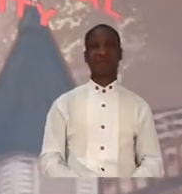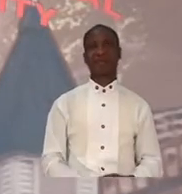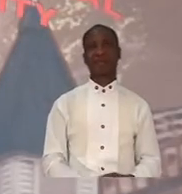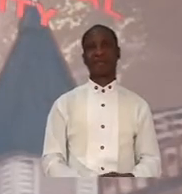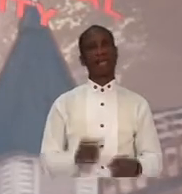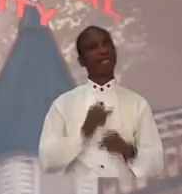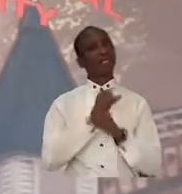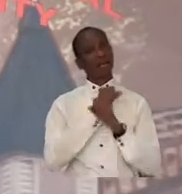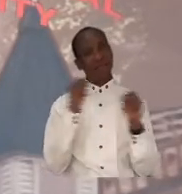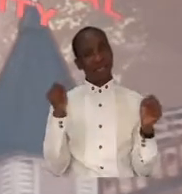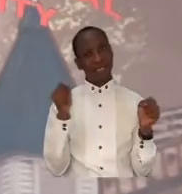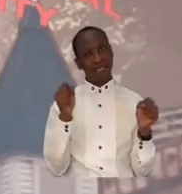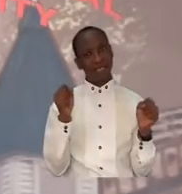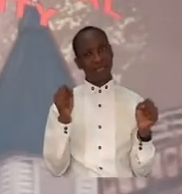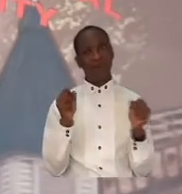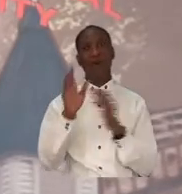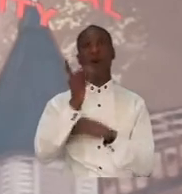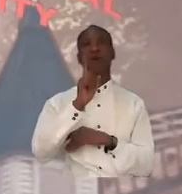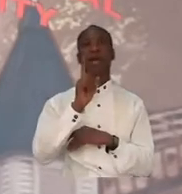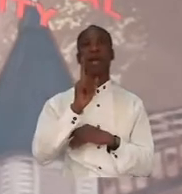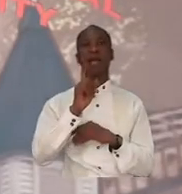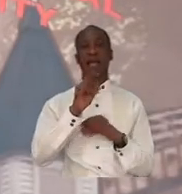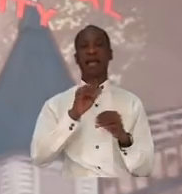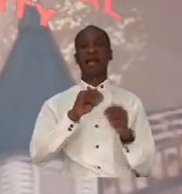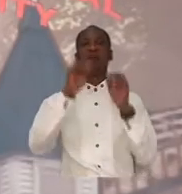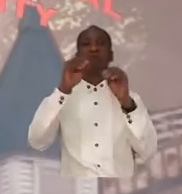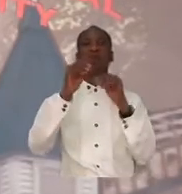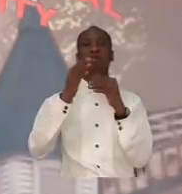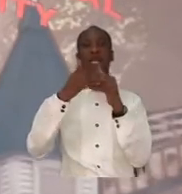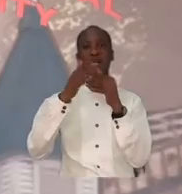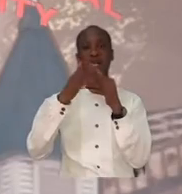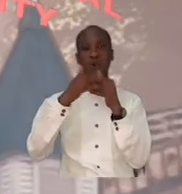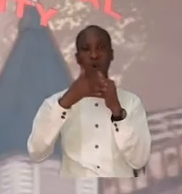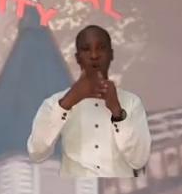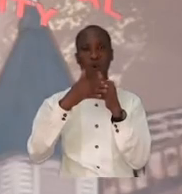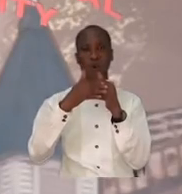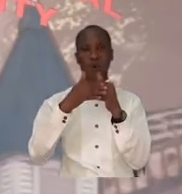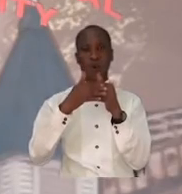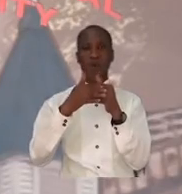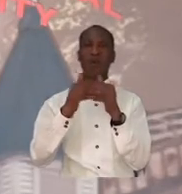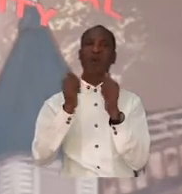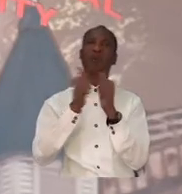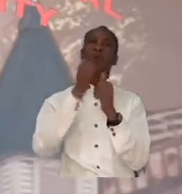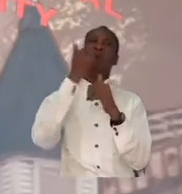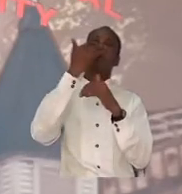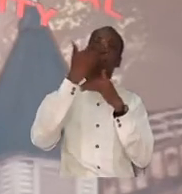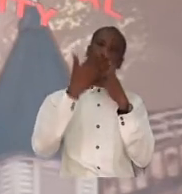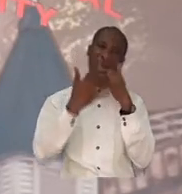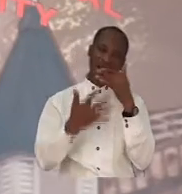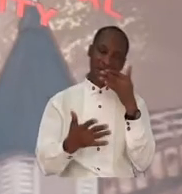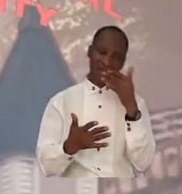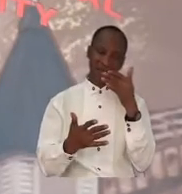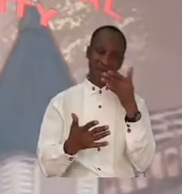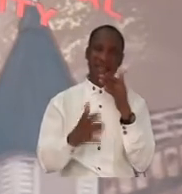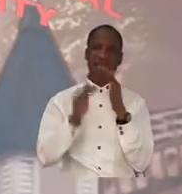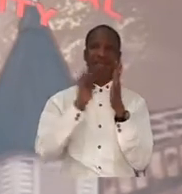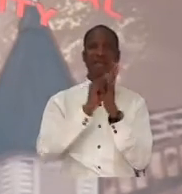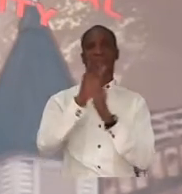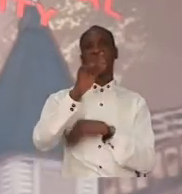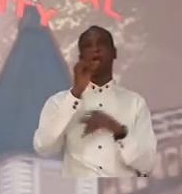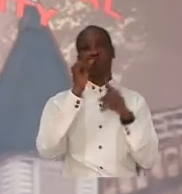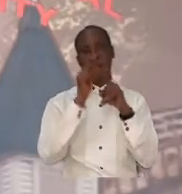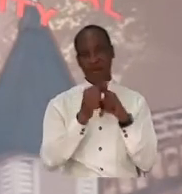nkwaje ebe jina epono a ye de moja e painti na tifi ne